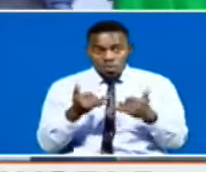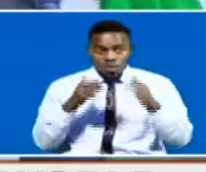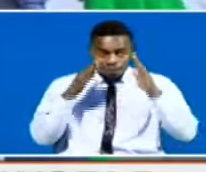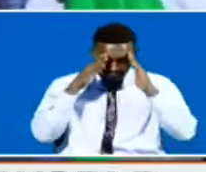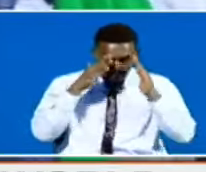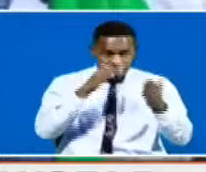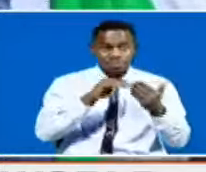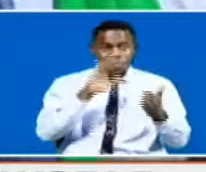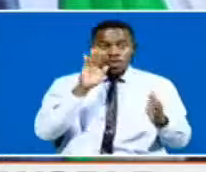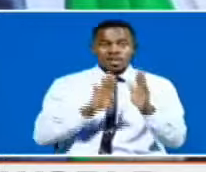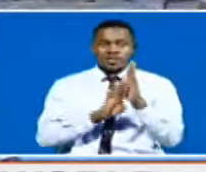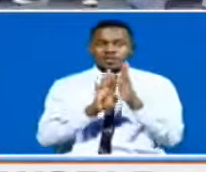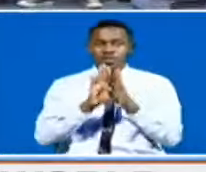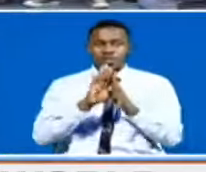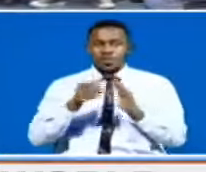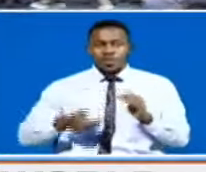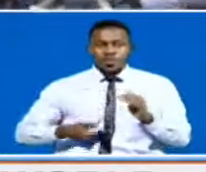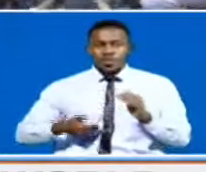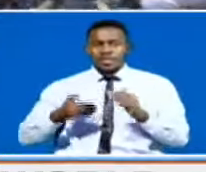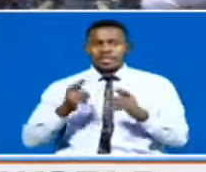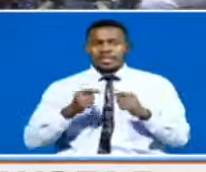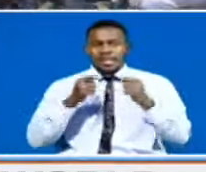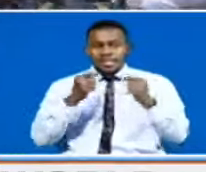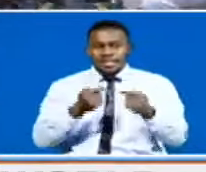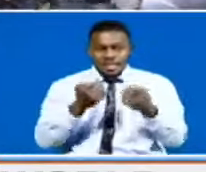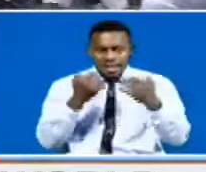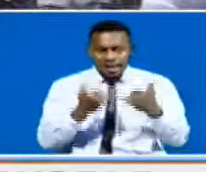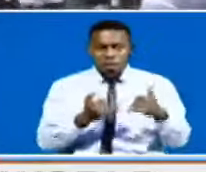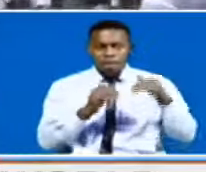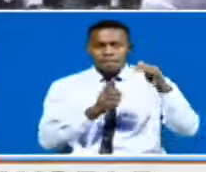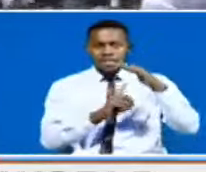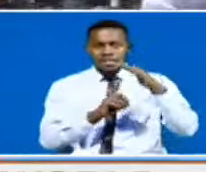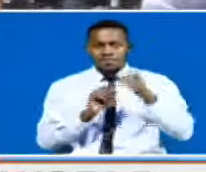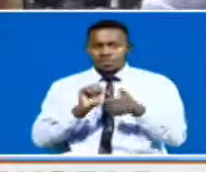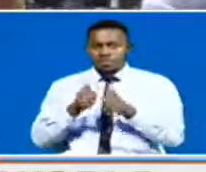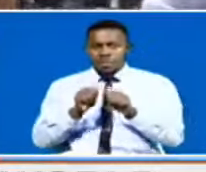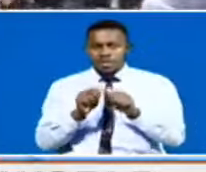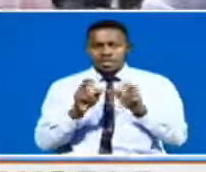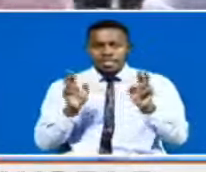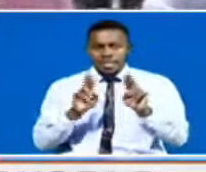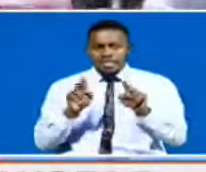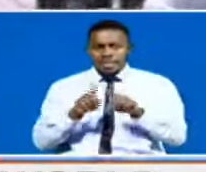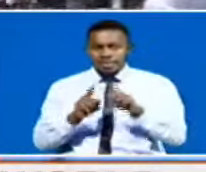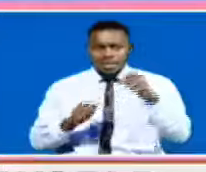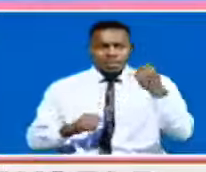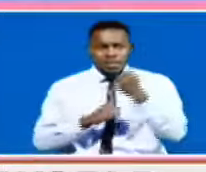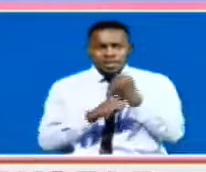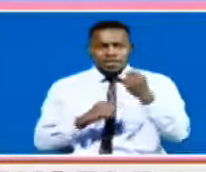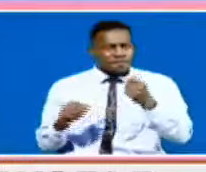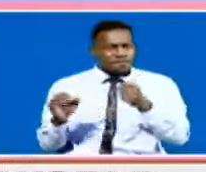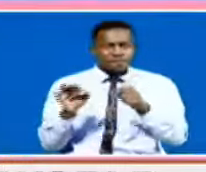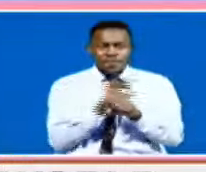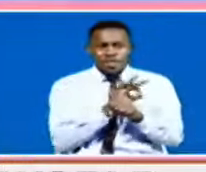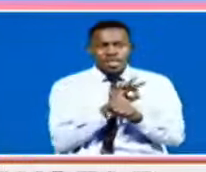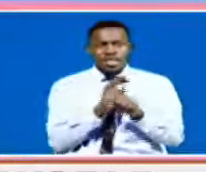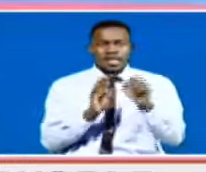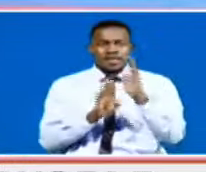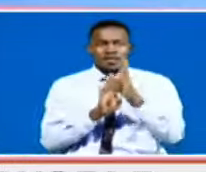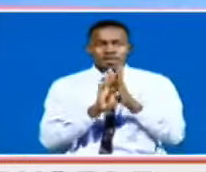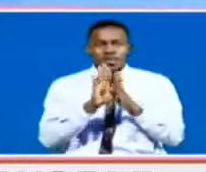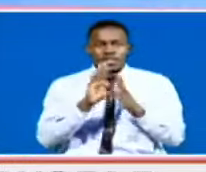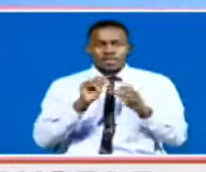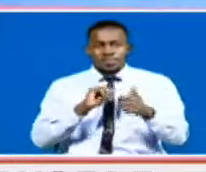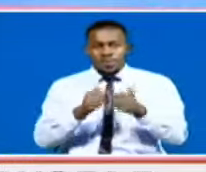youth. You all know the ministry right now is really putting emphasis on the development of sporting